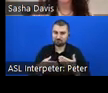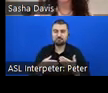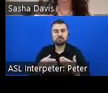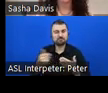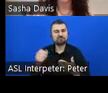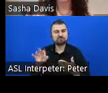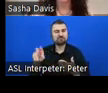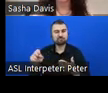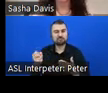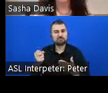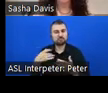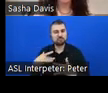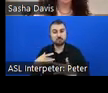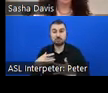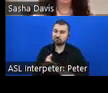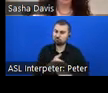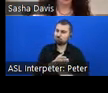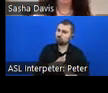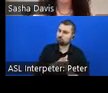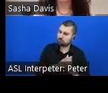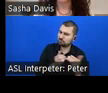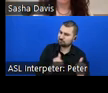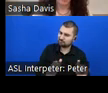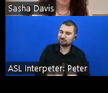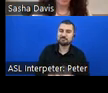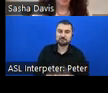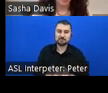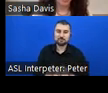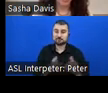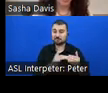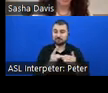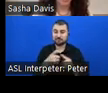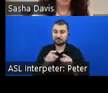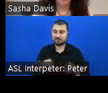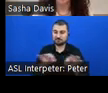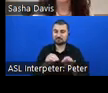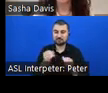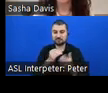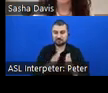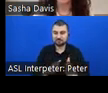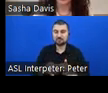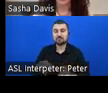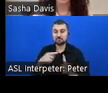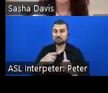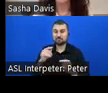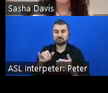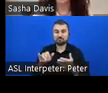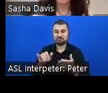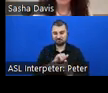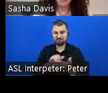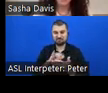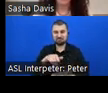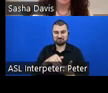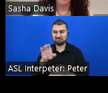say, although he was very passionate early on. He was guided by the important artist and figure of the New York